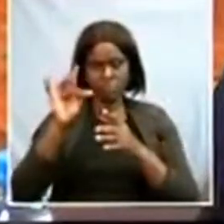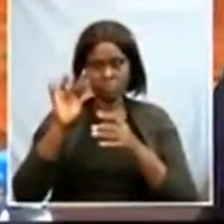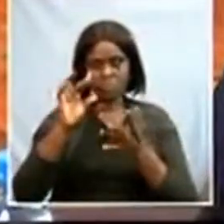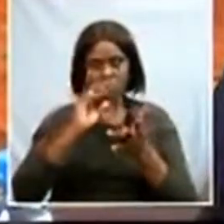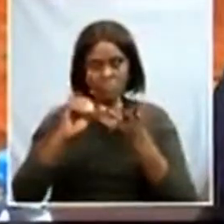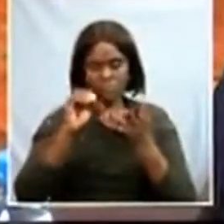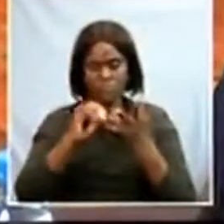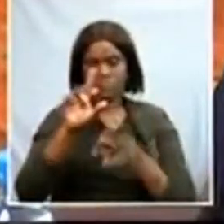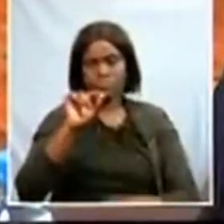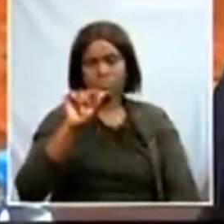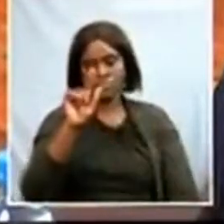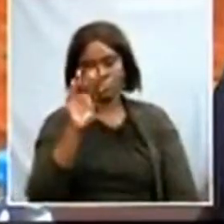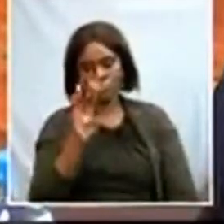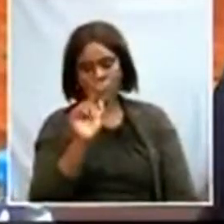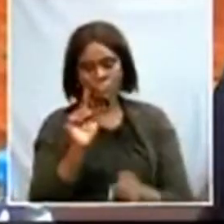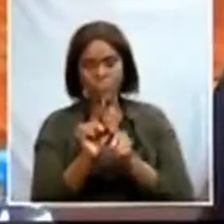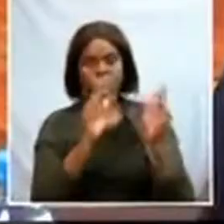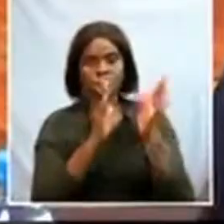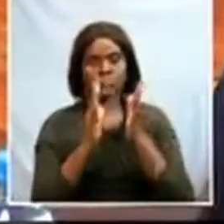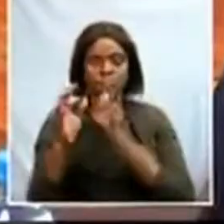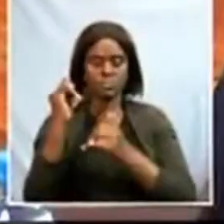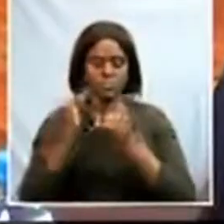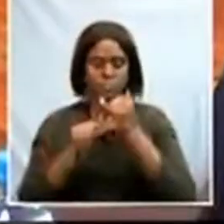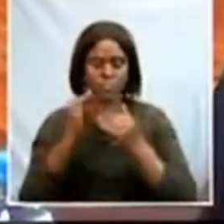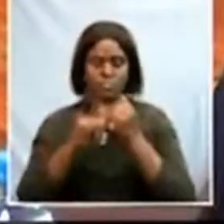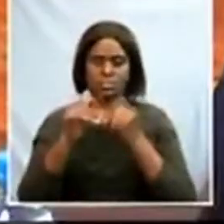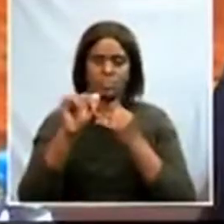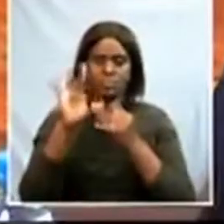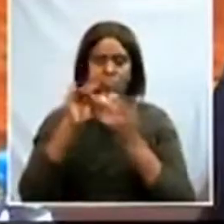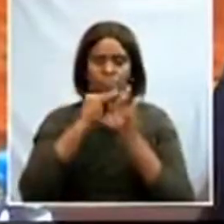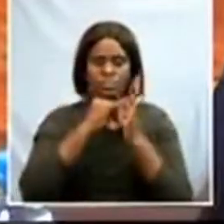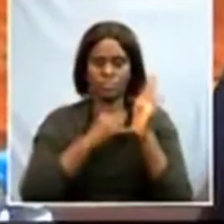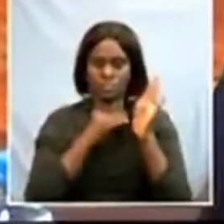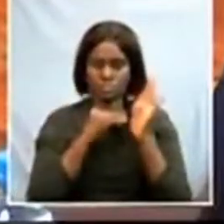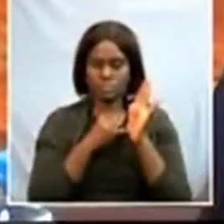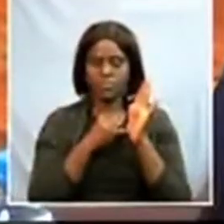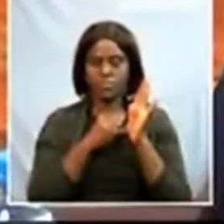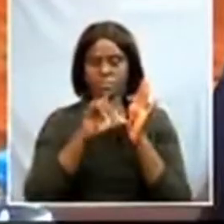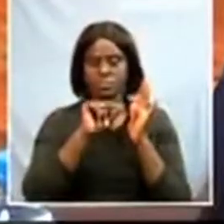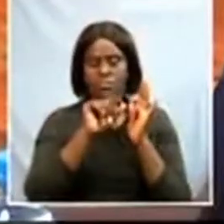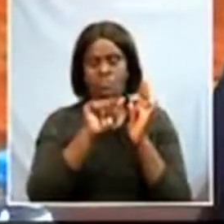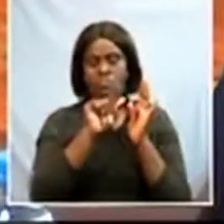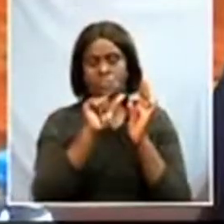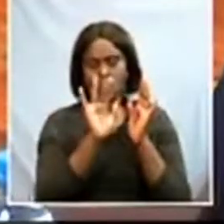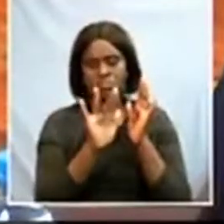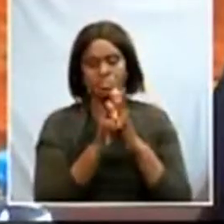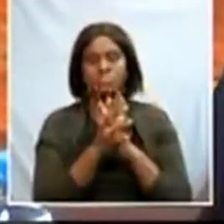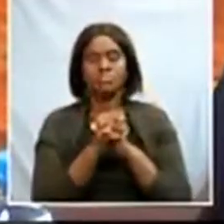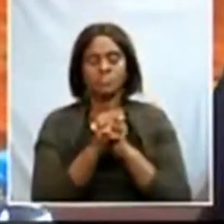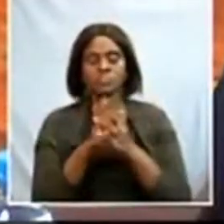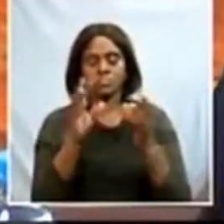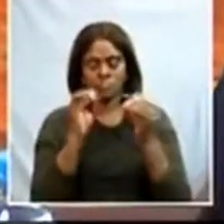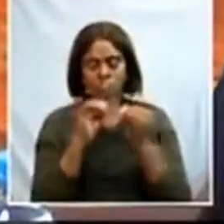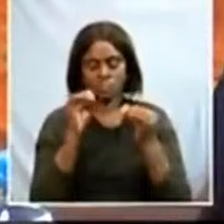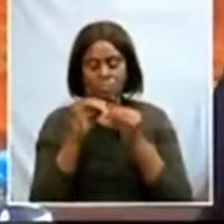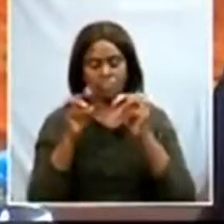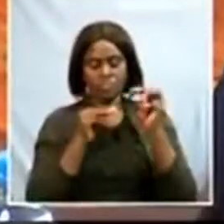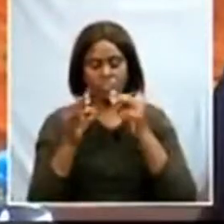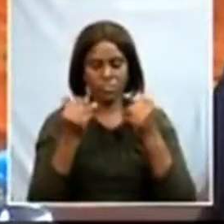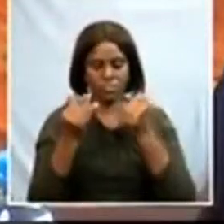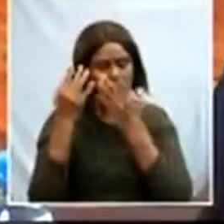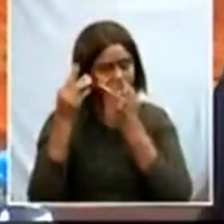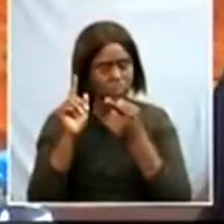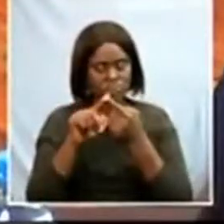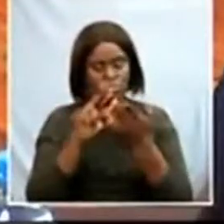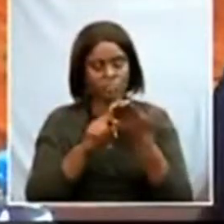October 2024 and scheduled to complete on the 18th of January 2025. Further, management wishes to